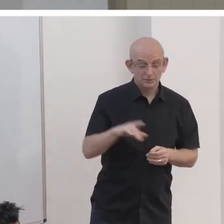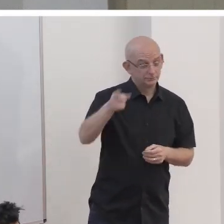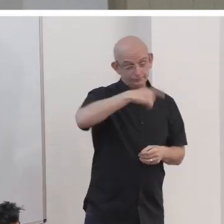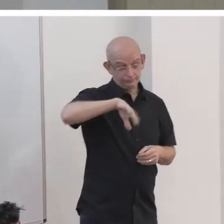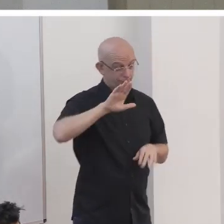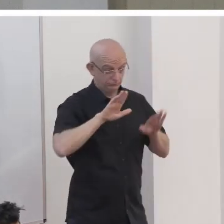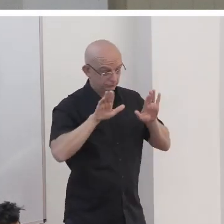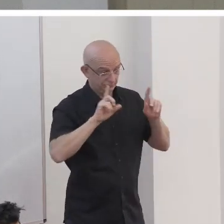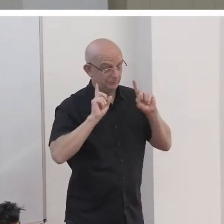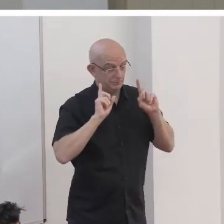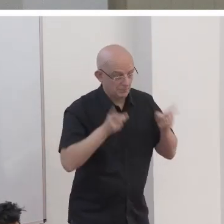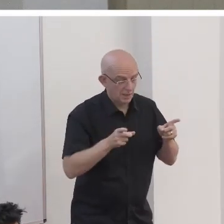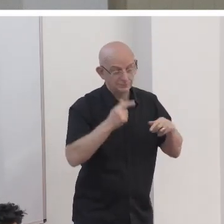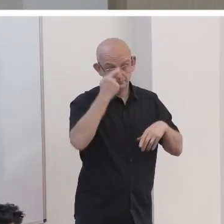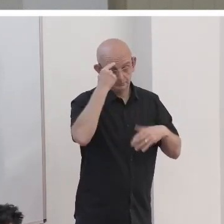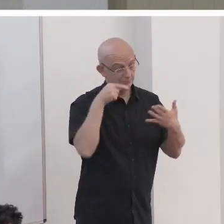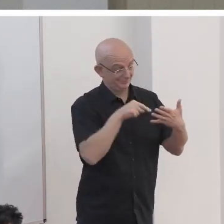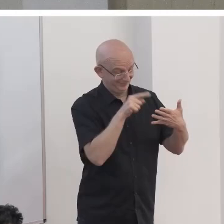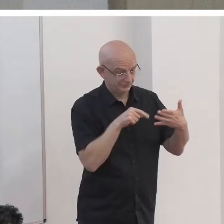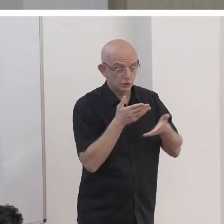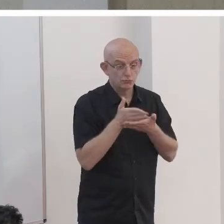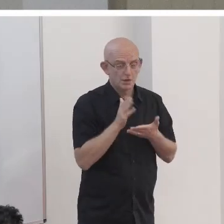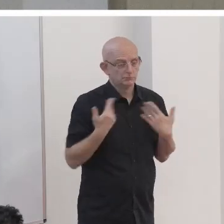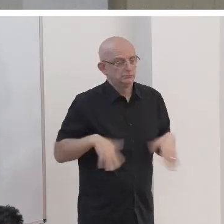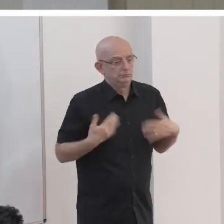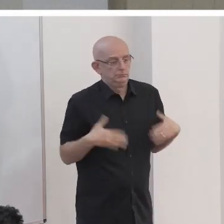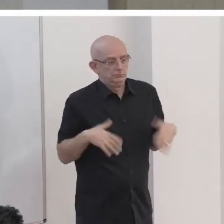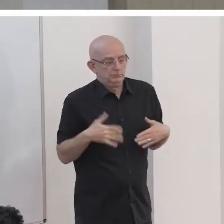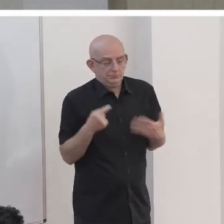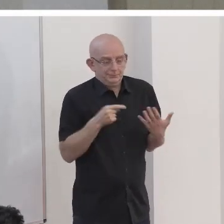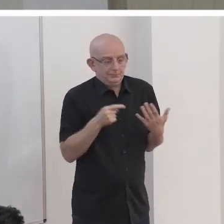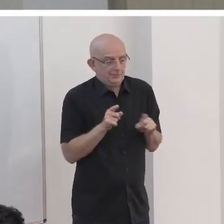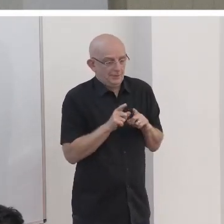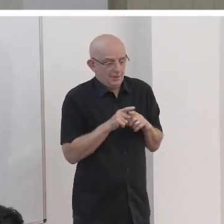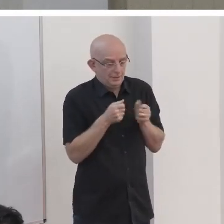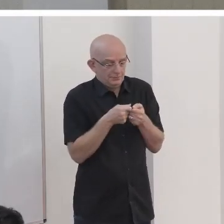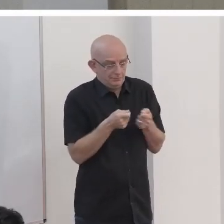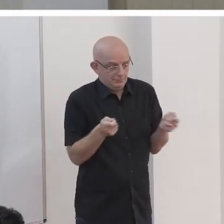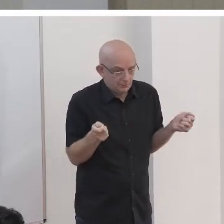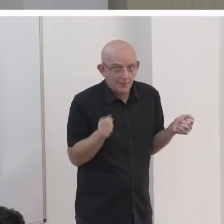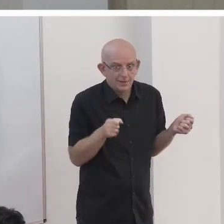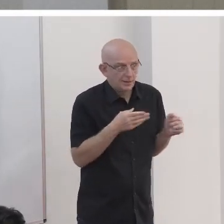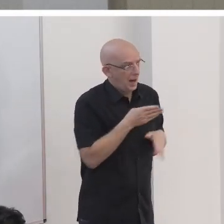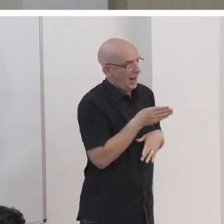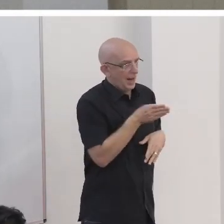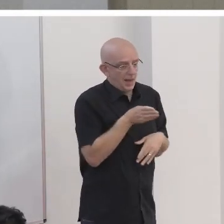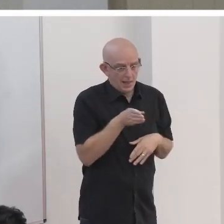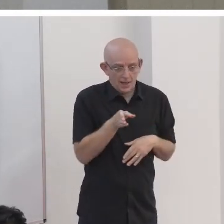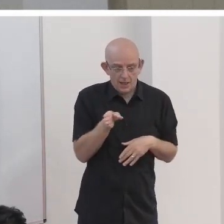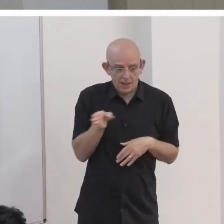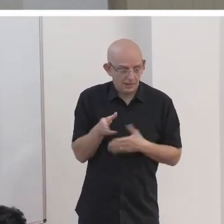to access and enjoy a whole host of other rights. And I'm really looking forward to our three distinguished